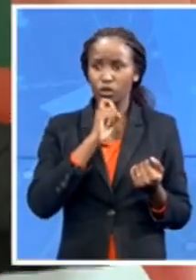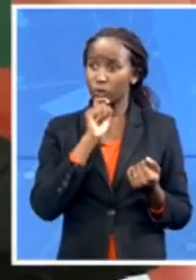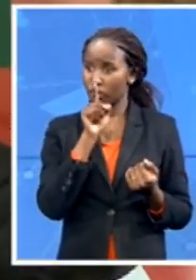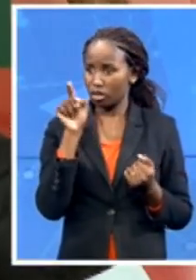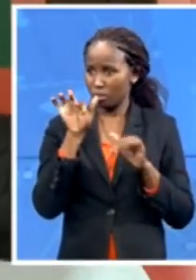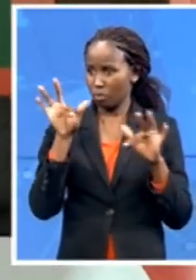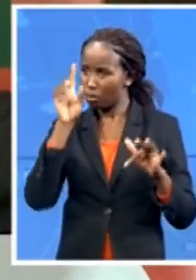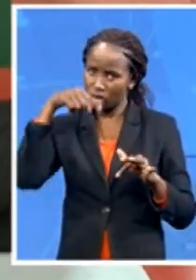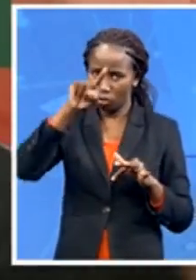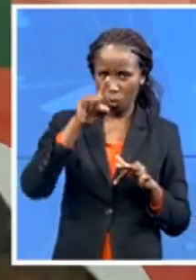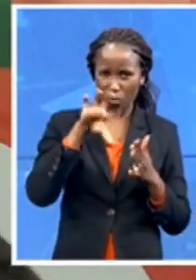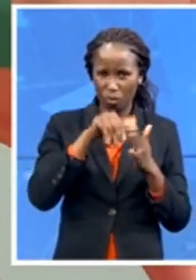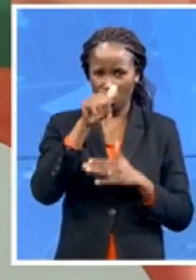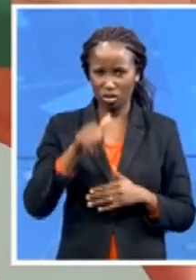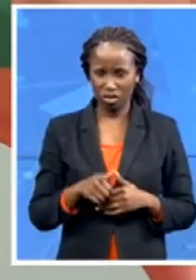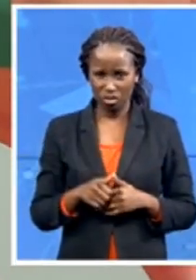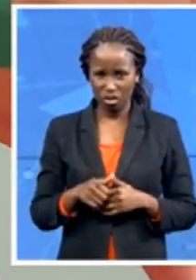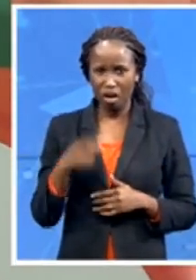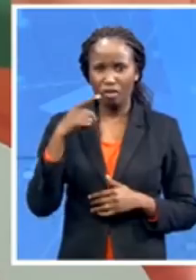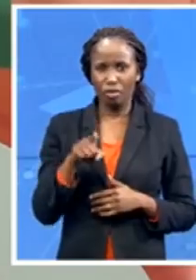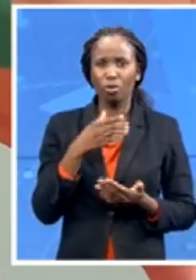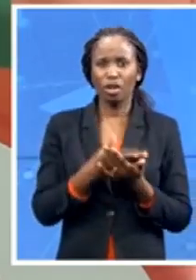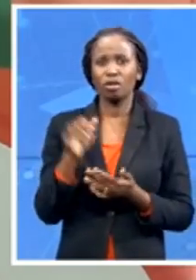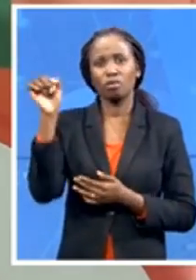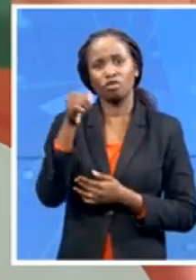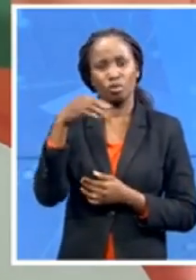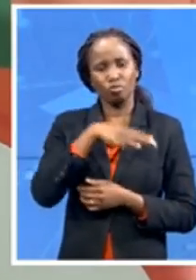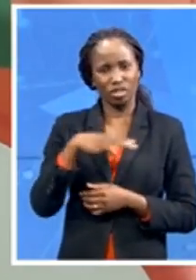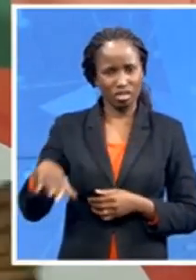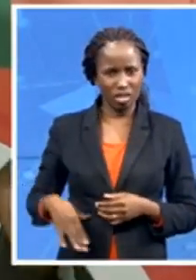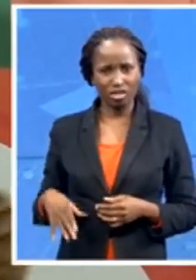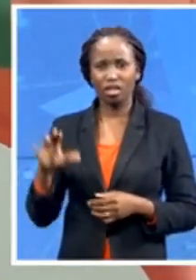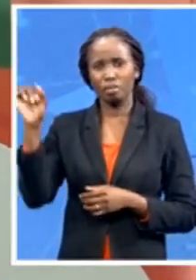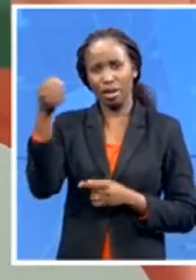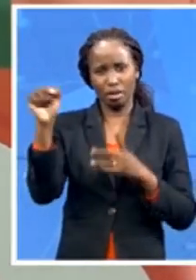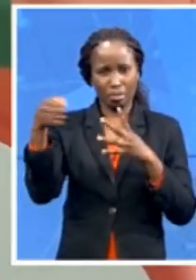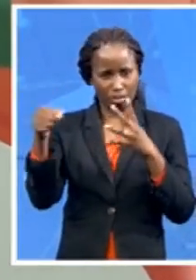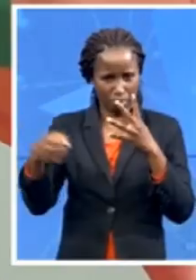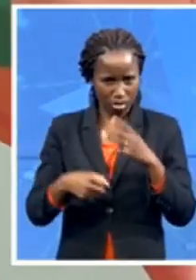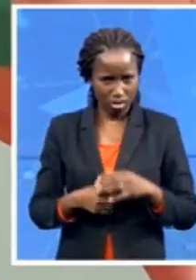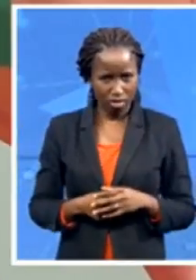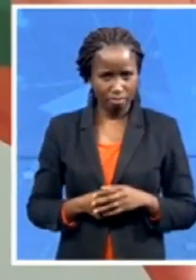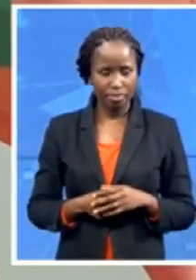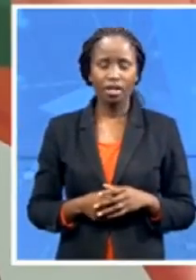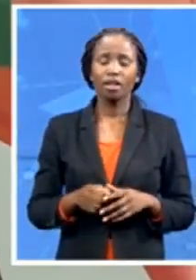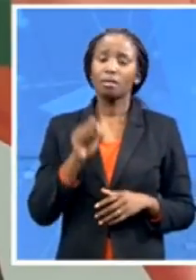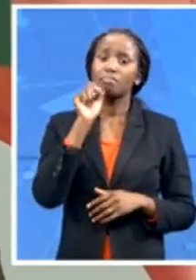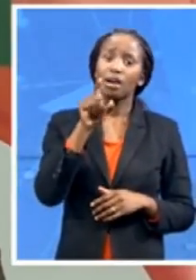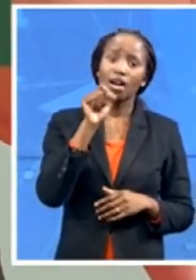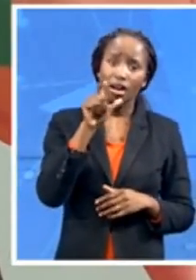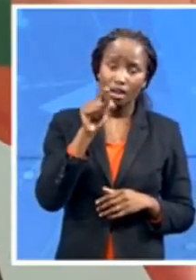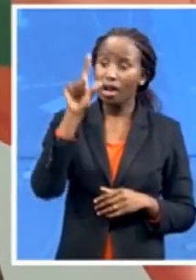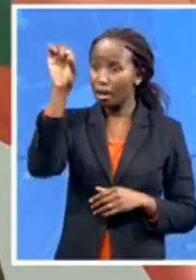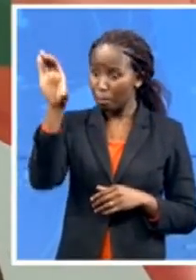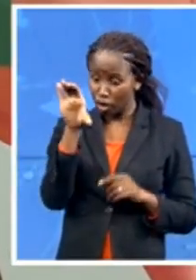ubegi president babege ntunja lonja. Paya le budget ikutwa ngu national treasure.